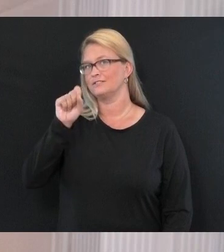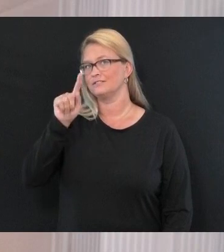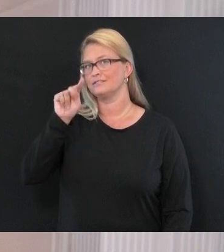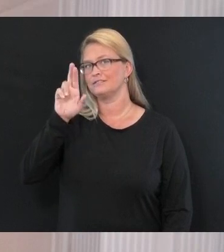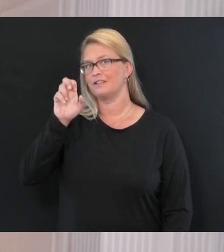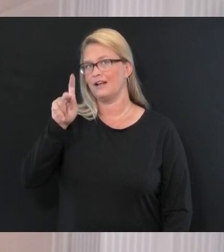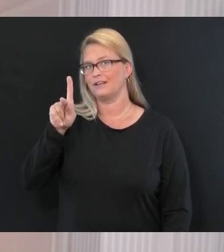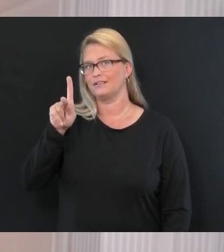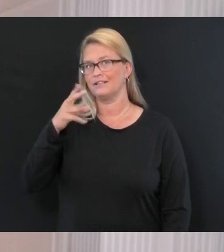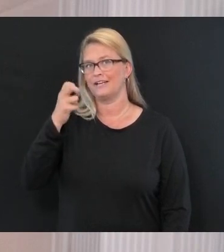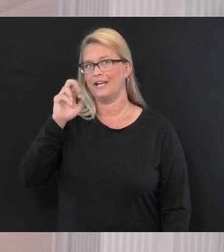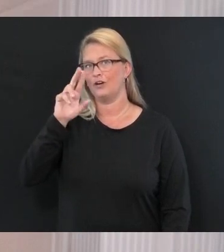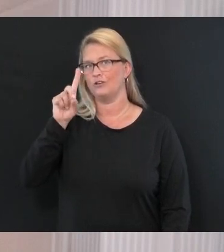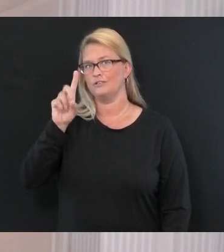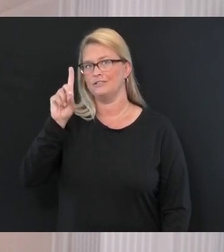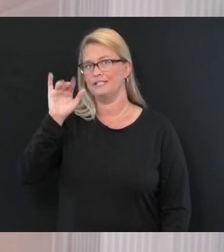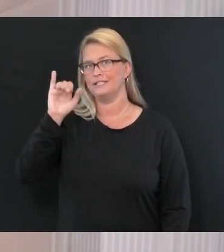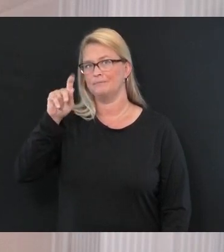Herald-Dispatch.